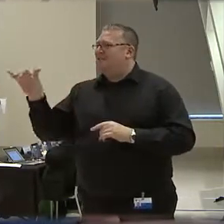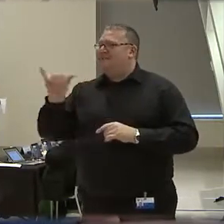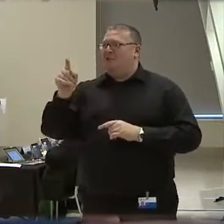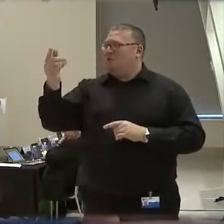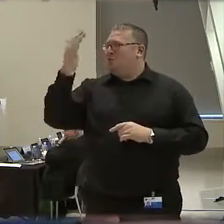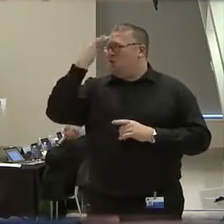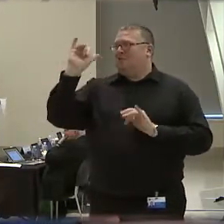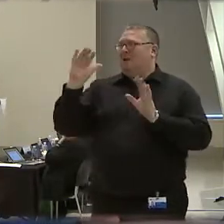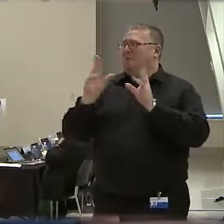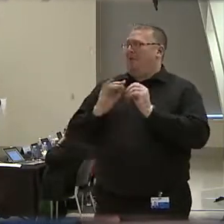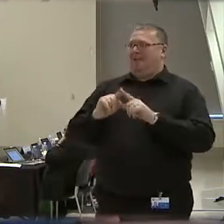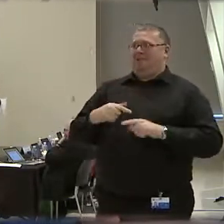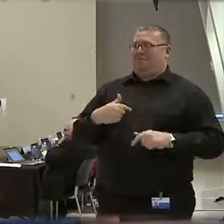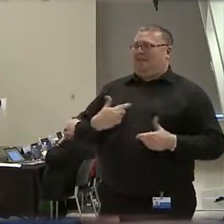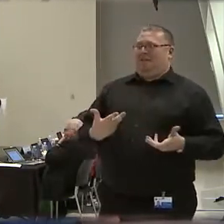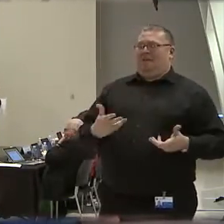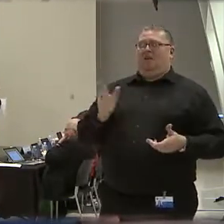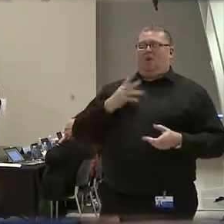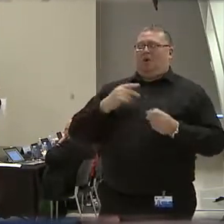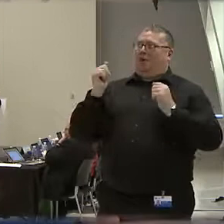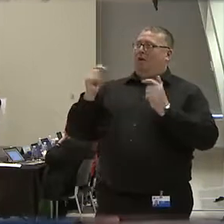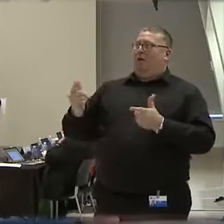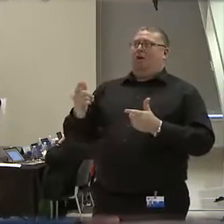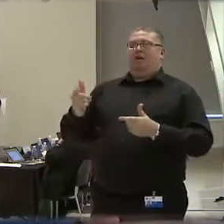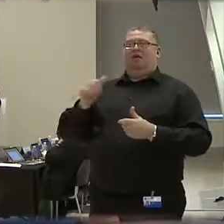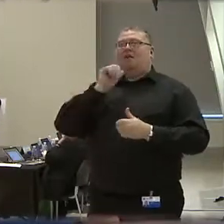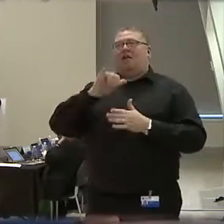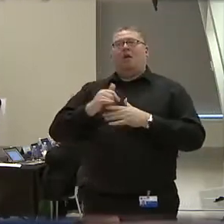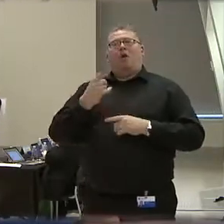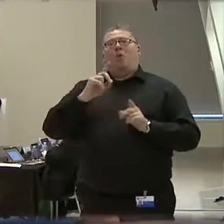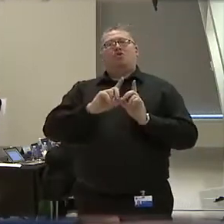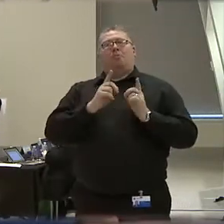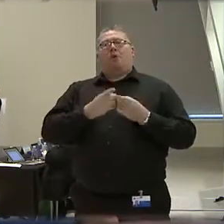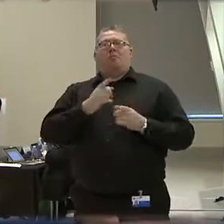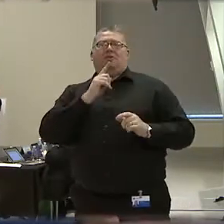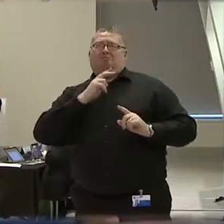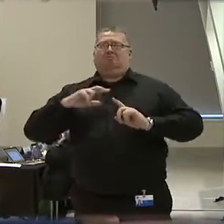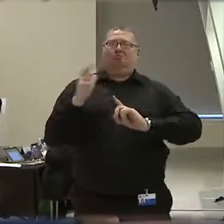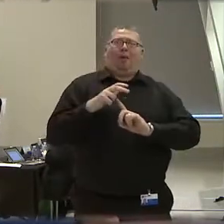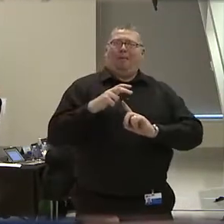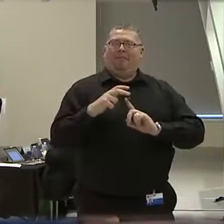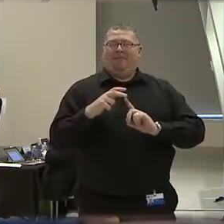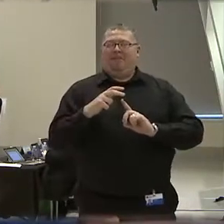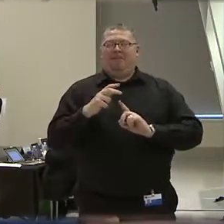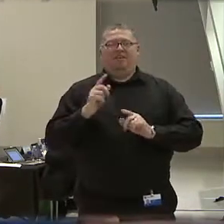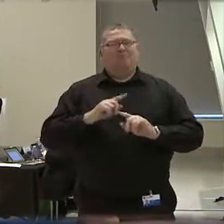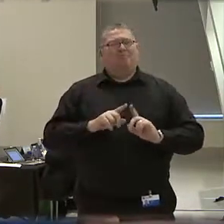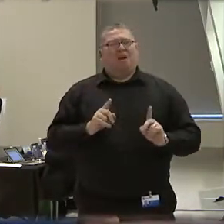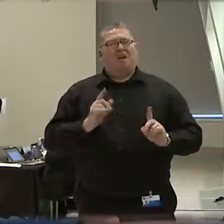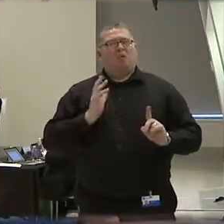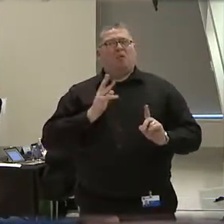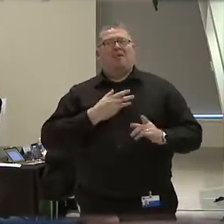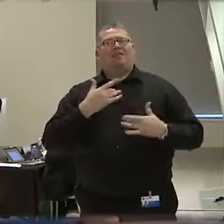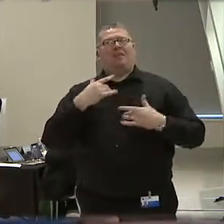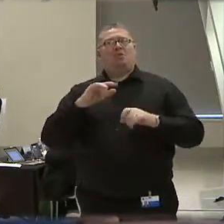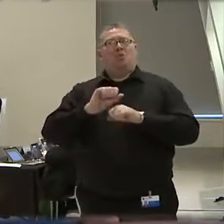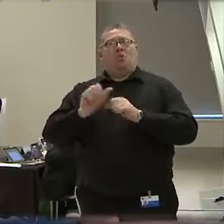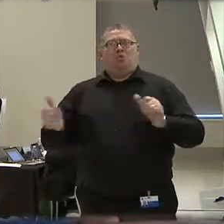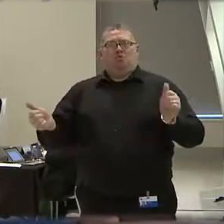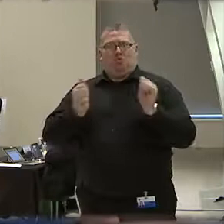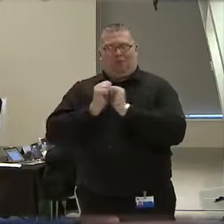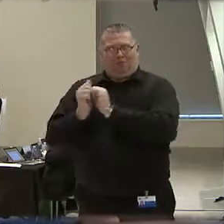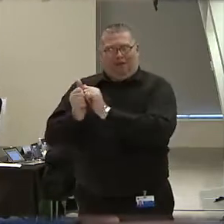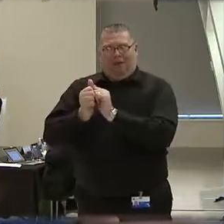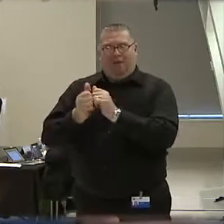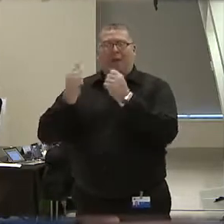I am. We all, and it isn't that one department is so good, it's that collaboratively there are a